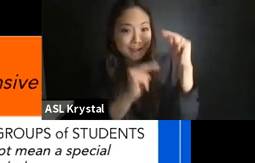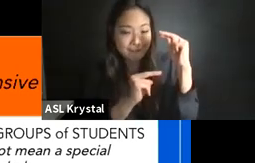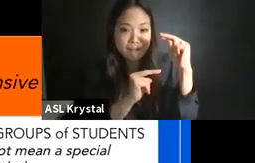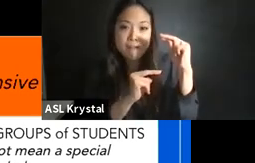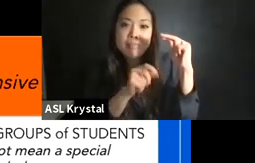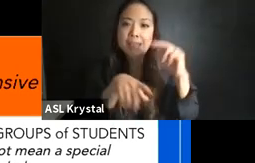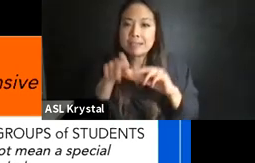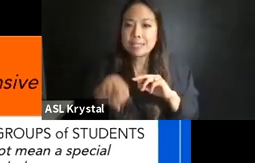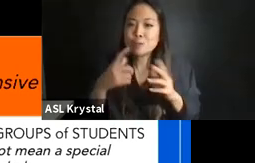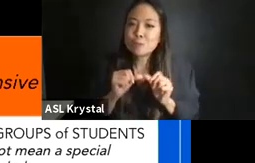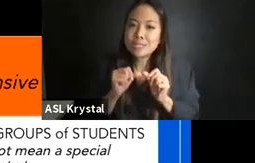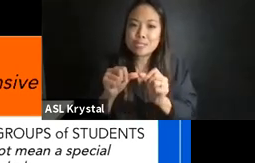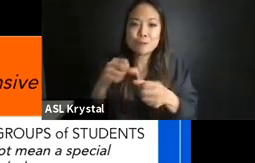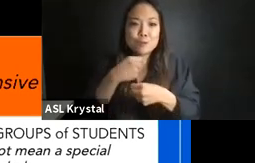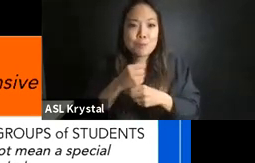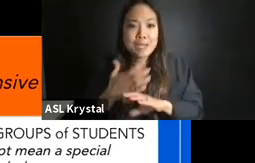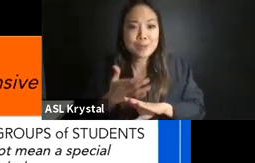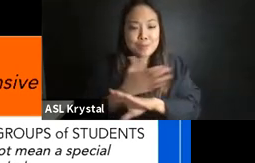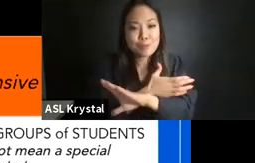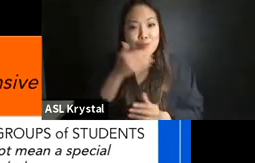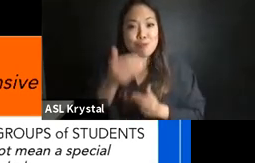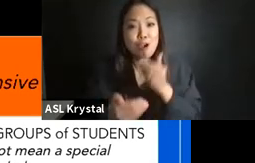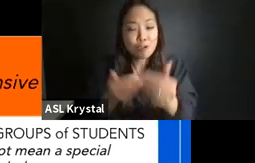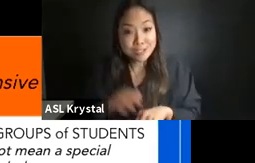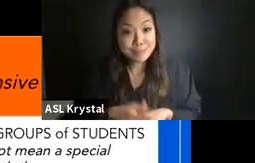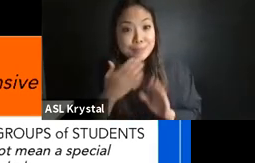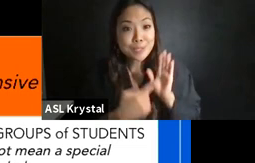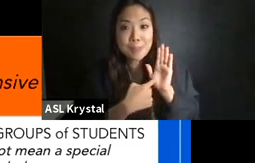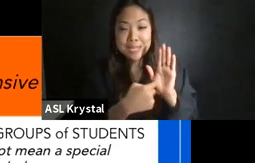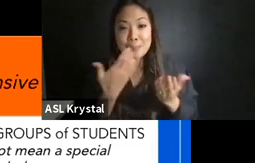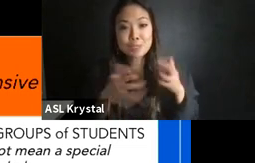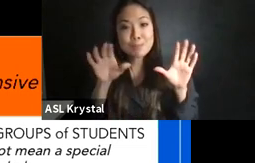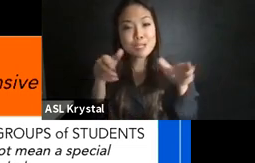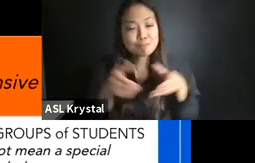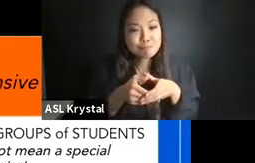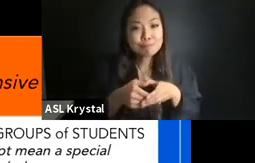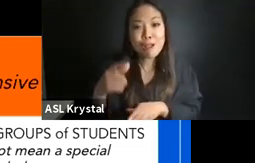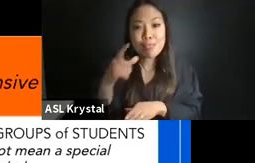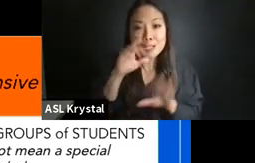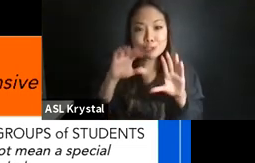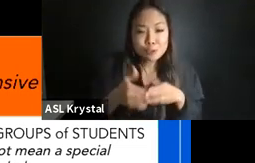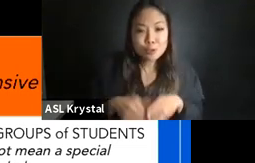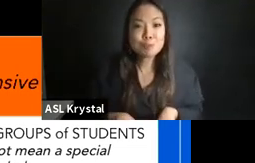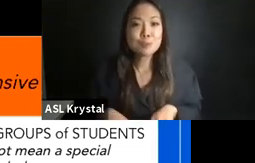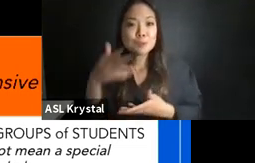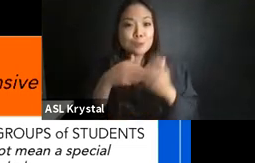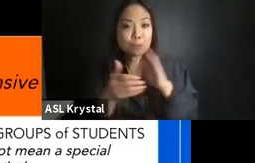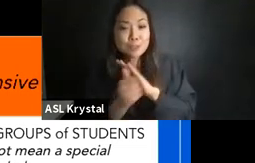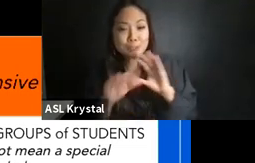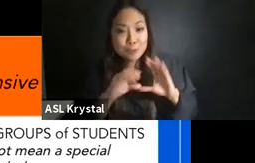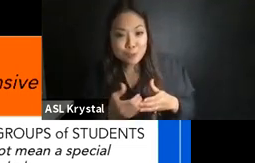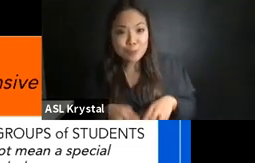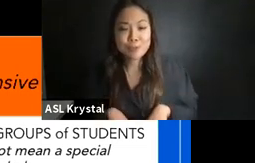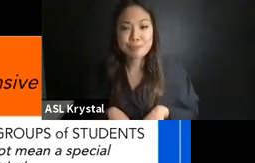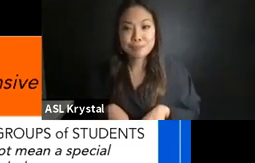make progress some examples might be lunch groups social skills groups mentorings mentoring